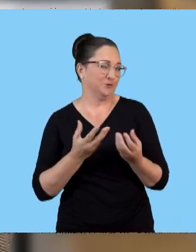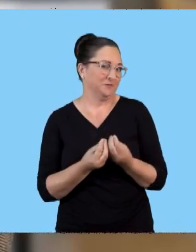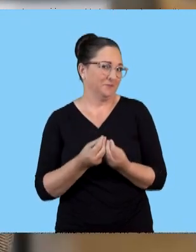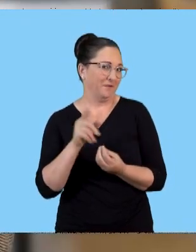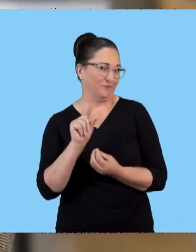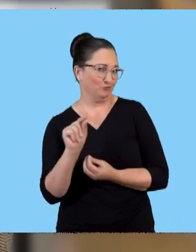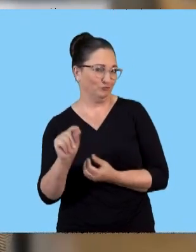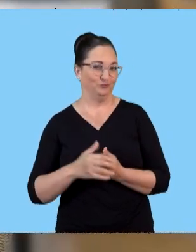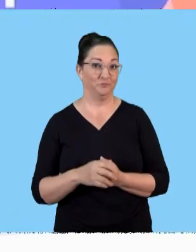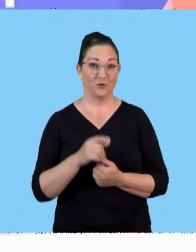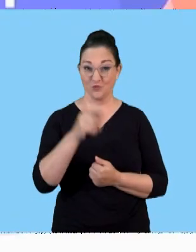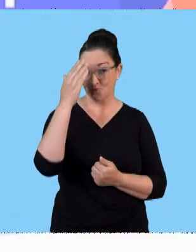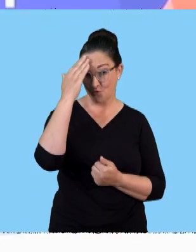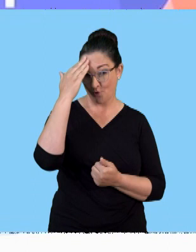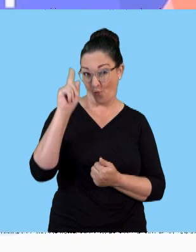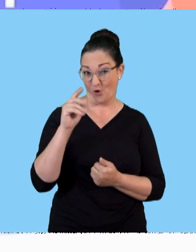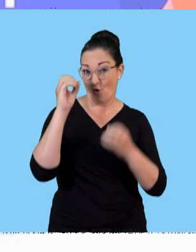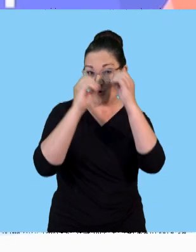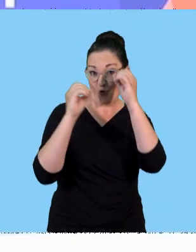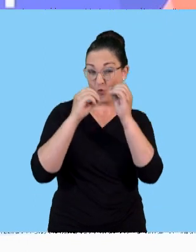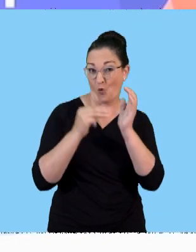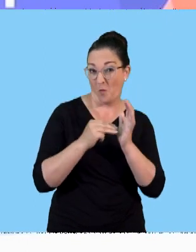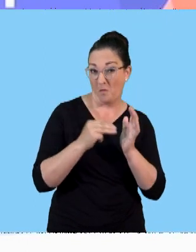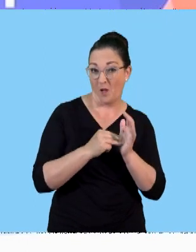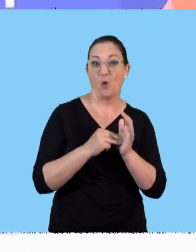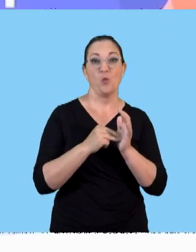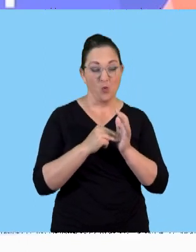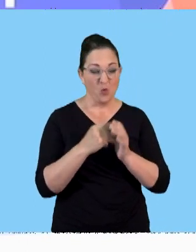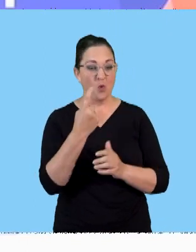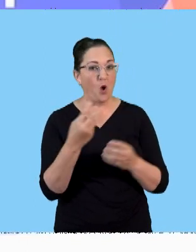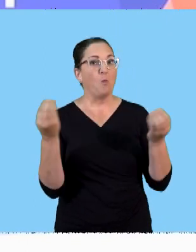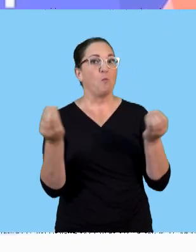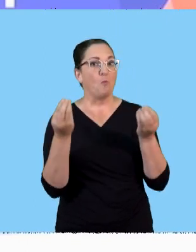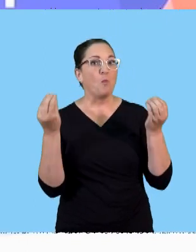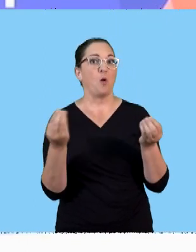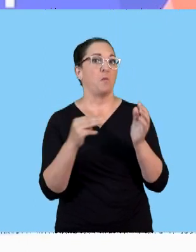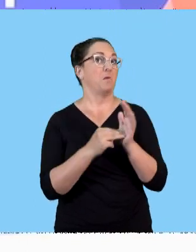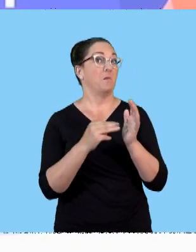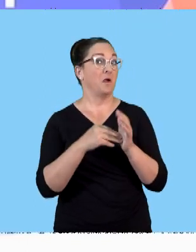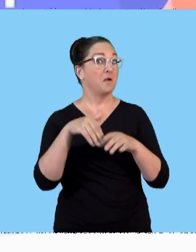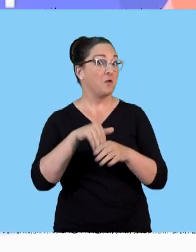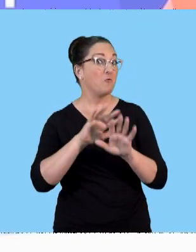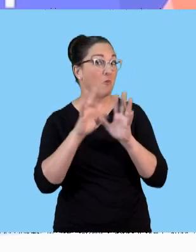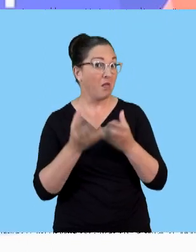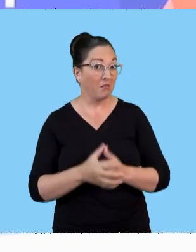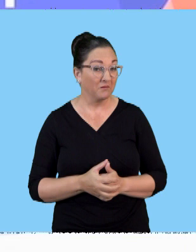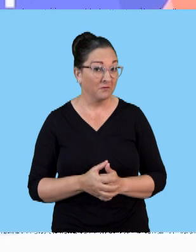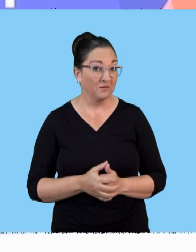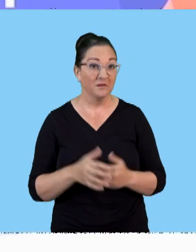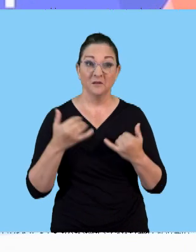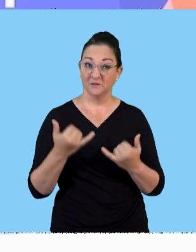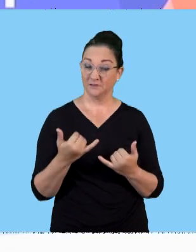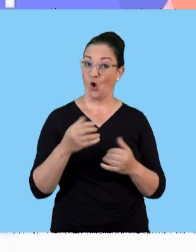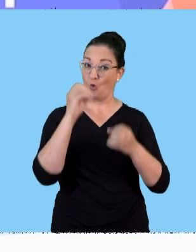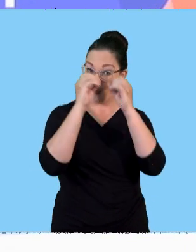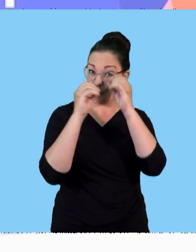you. Did you know that Google Maps is one of the most popular map applications in the world? There are many features